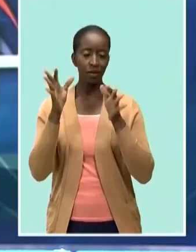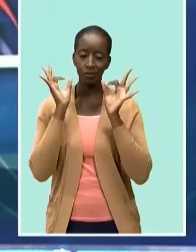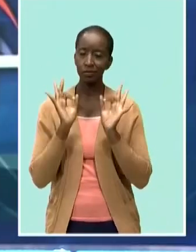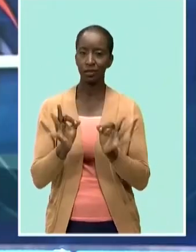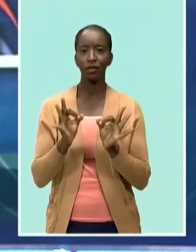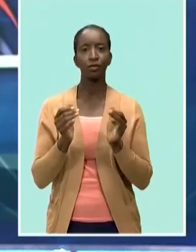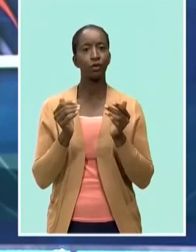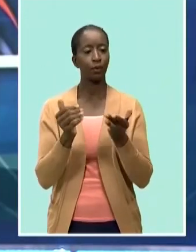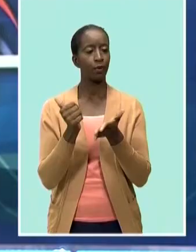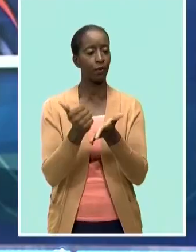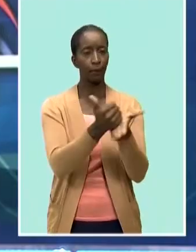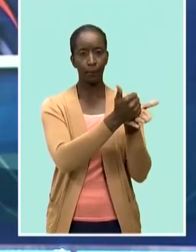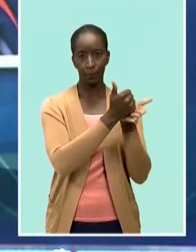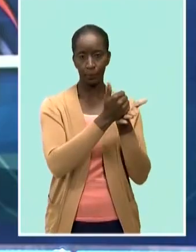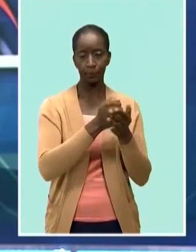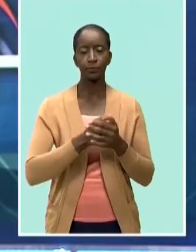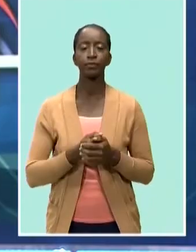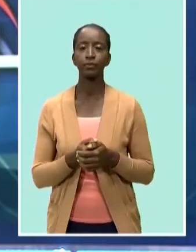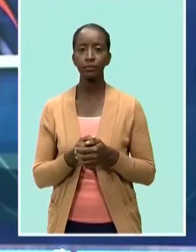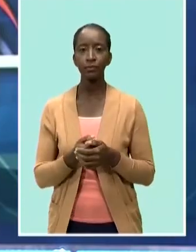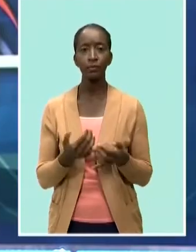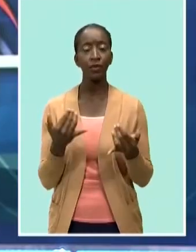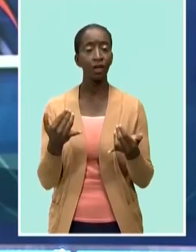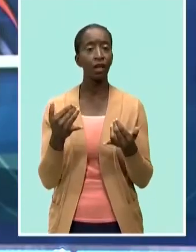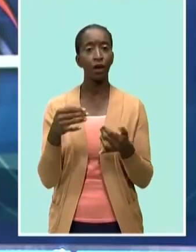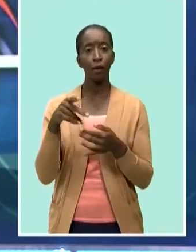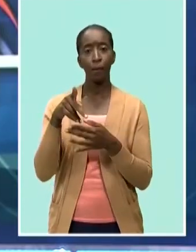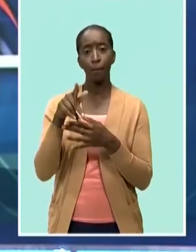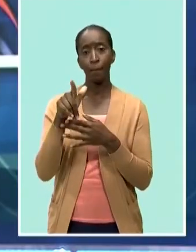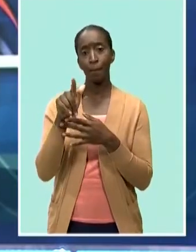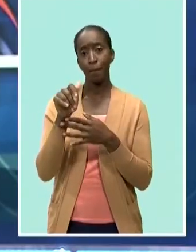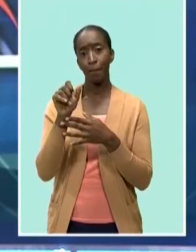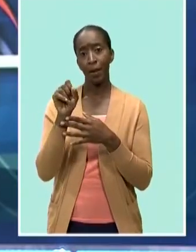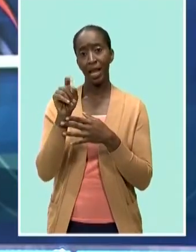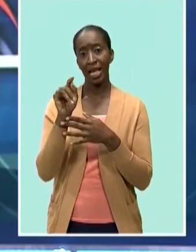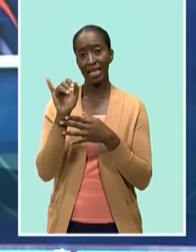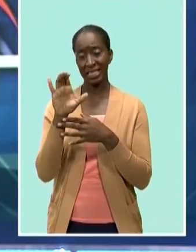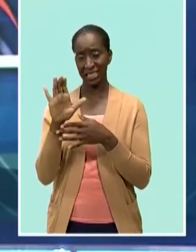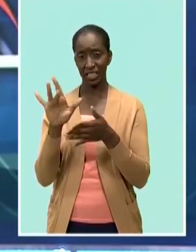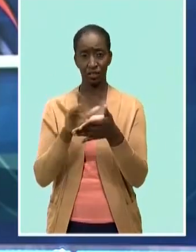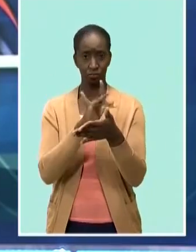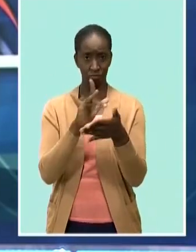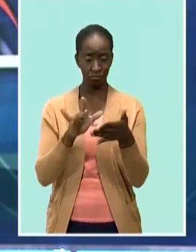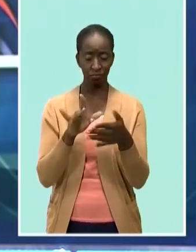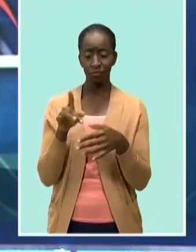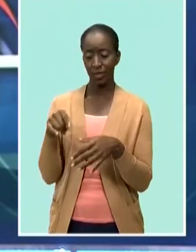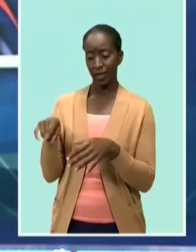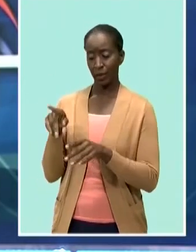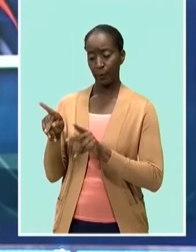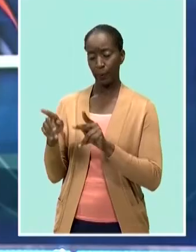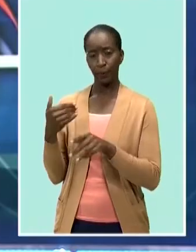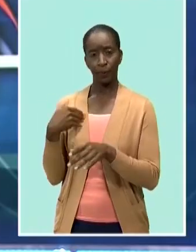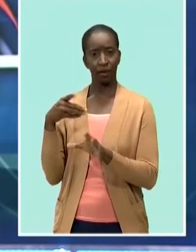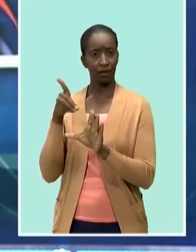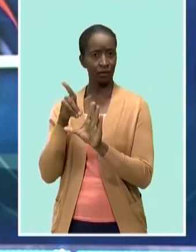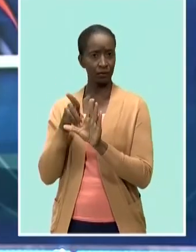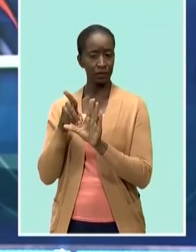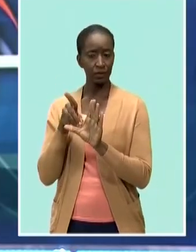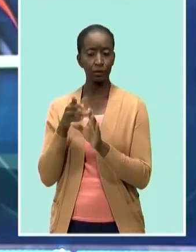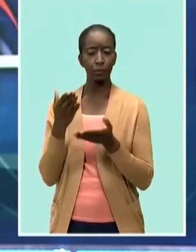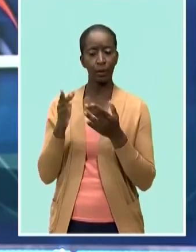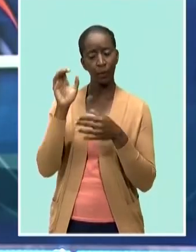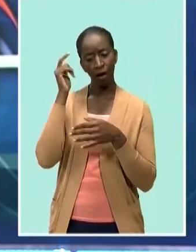With the ban on single-use plastics in place, persons living with disabilities may have special conditions extended to them to accommodate their